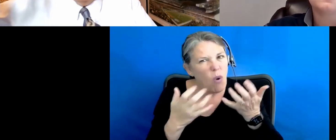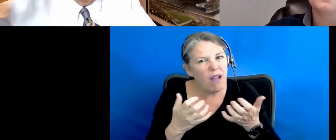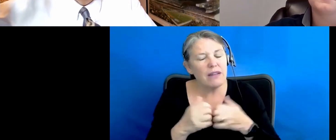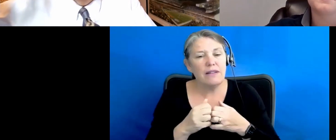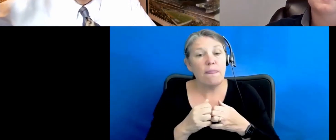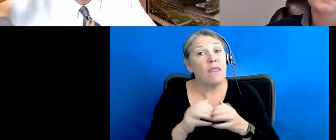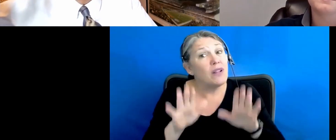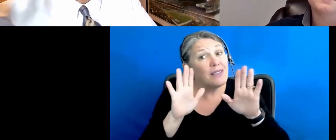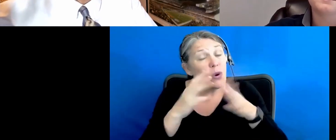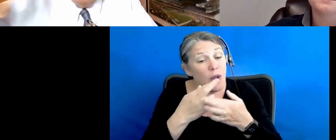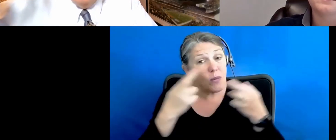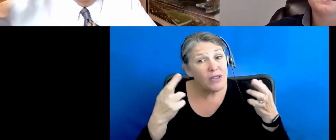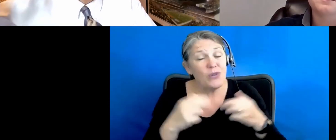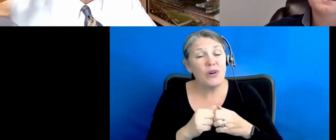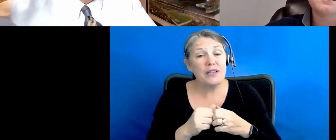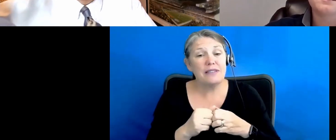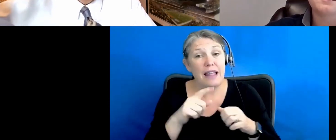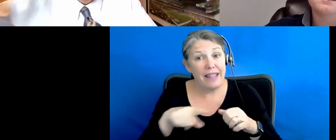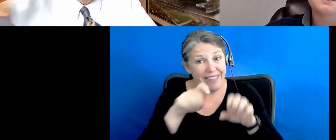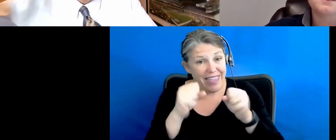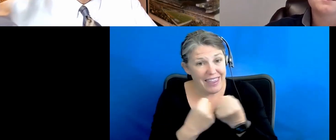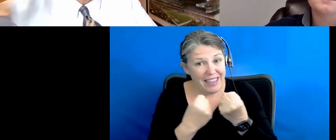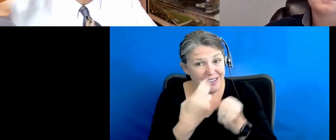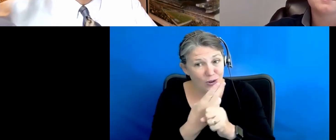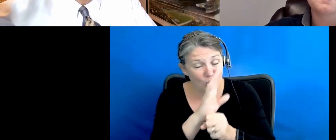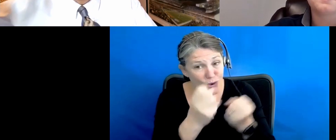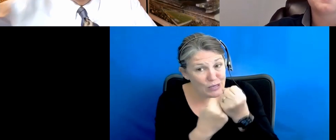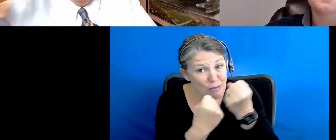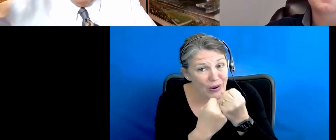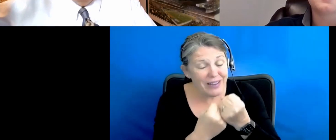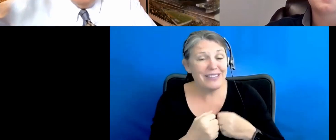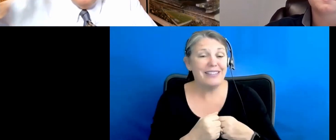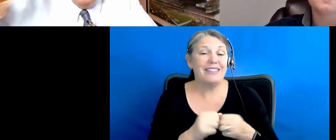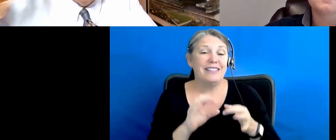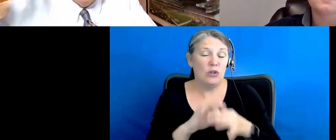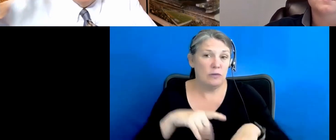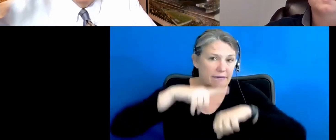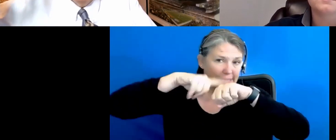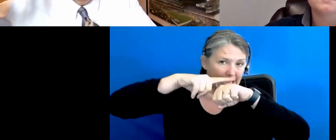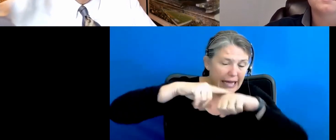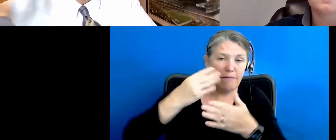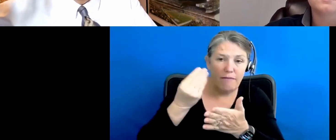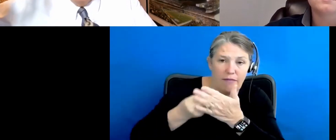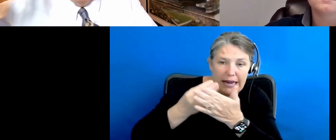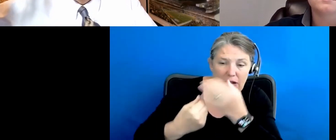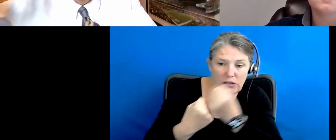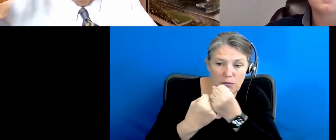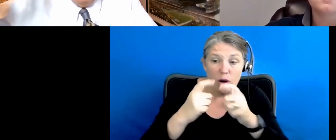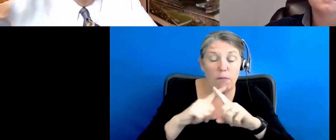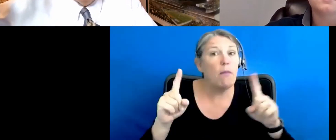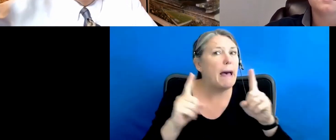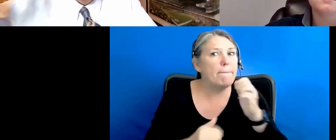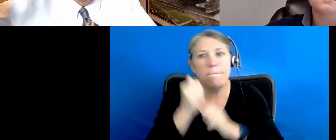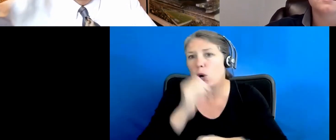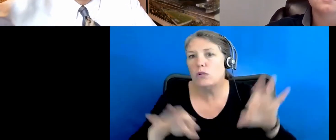resource to have. They can certainly use your support in terms of time and financial support. But foremost, it's a